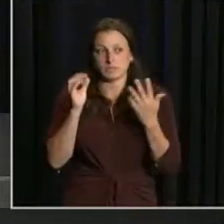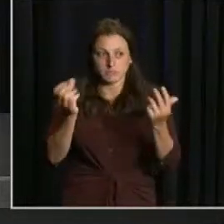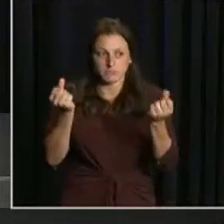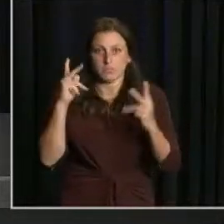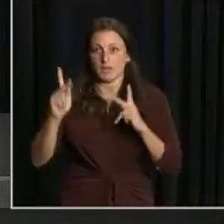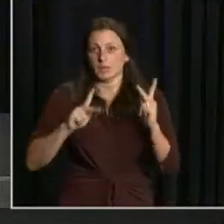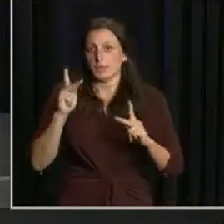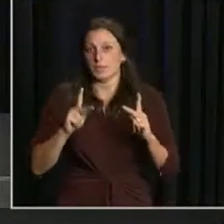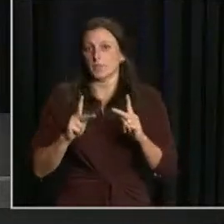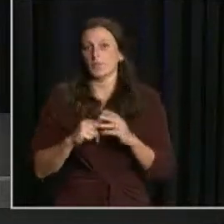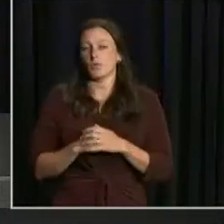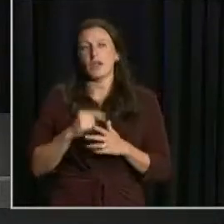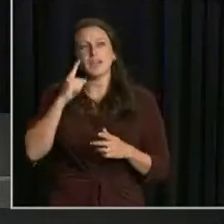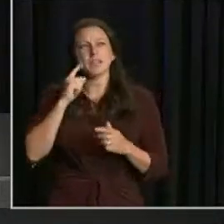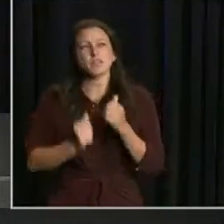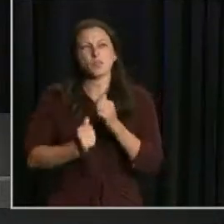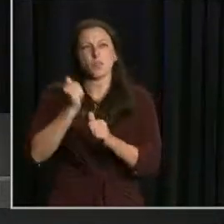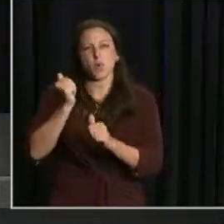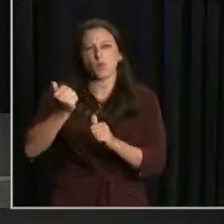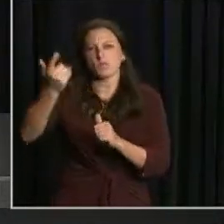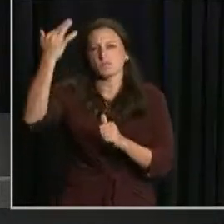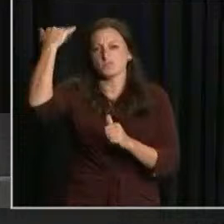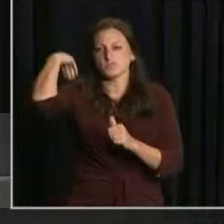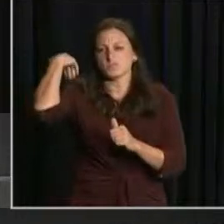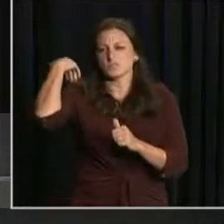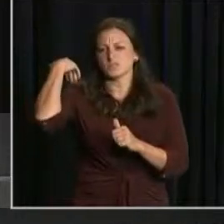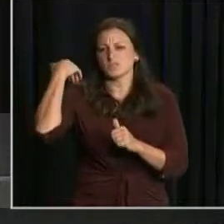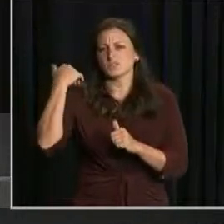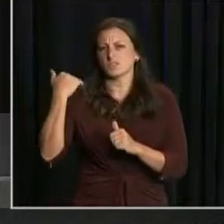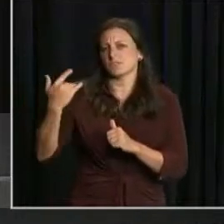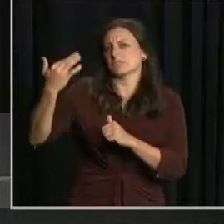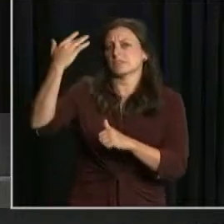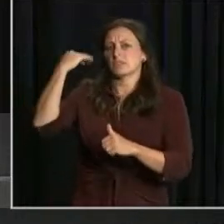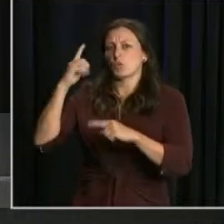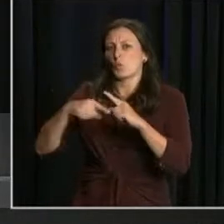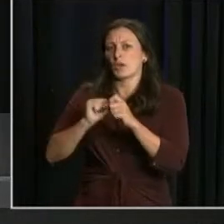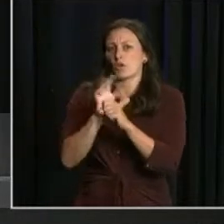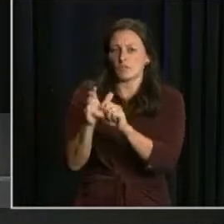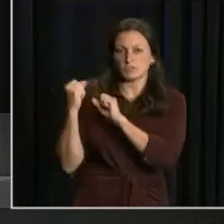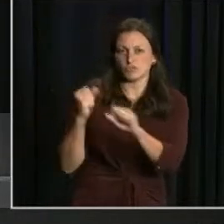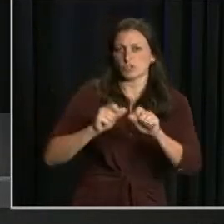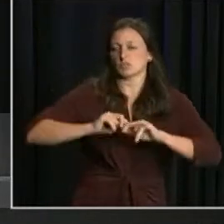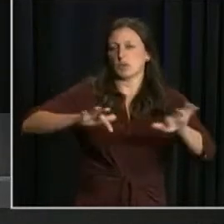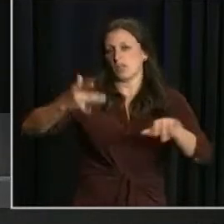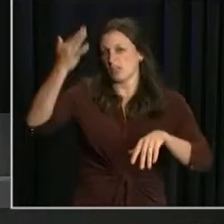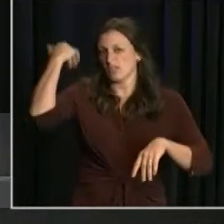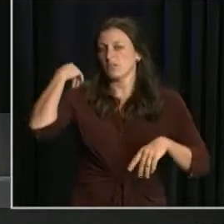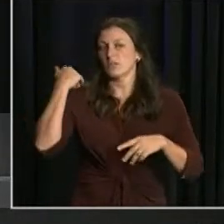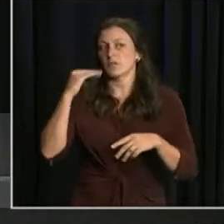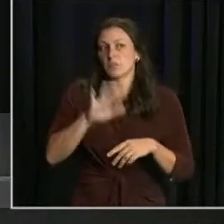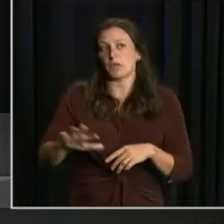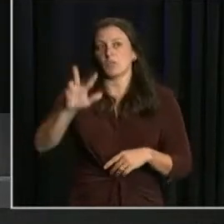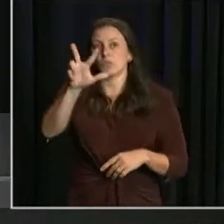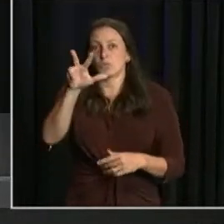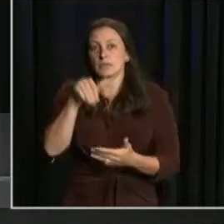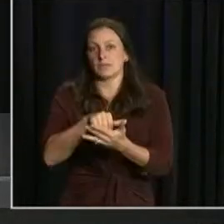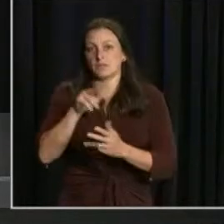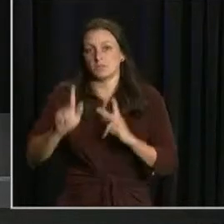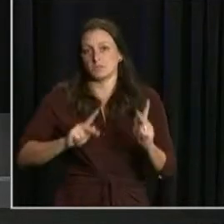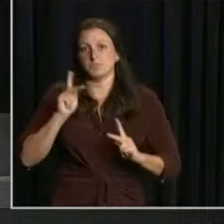the most we had in the previous spread of COVID was around 3,000.